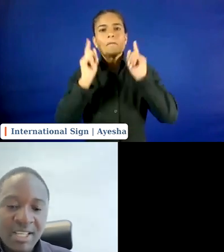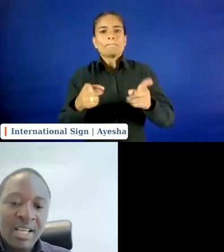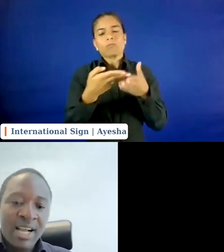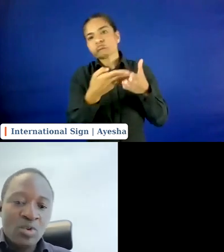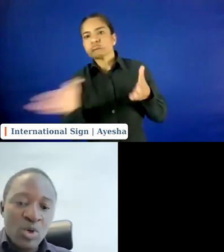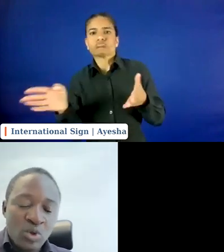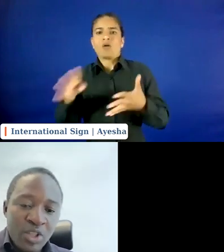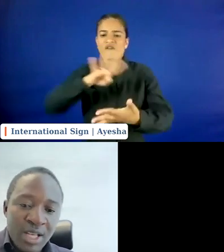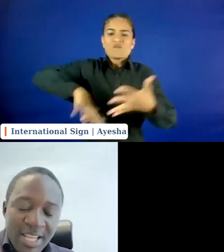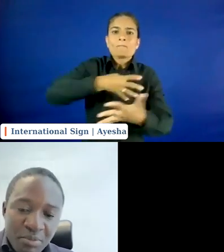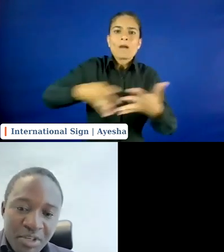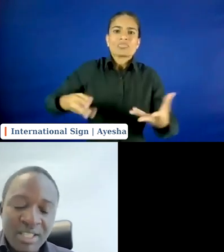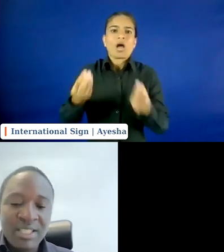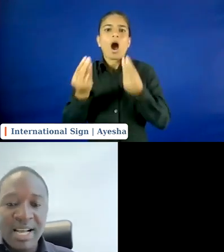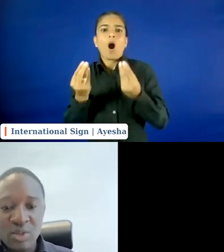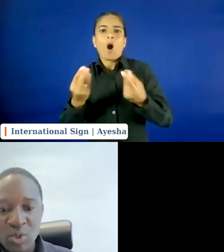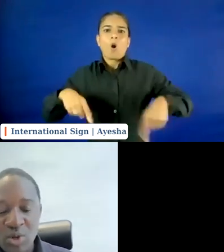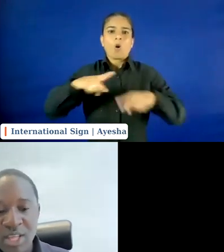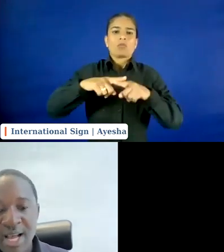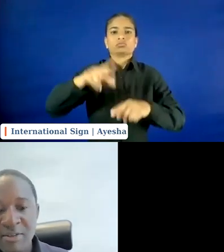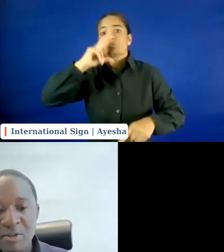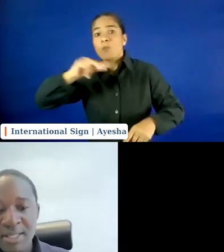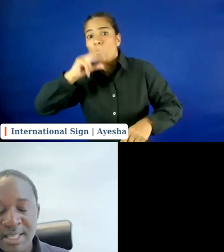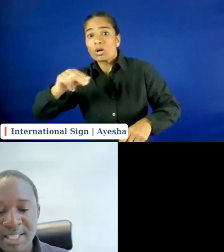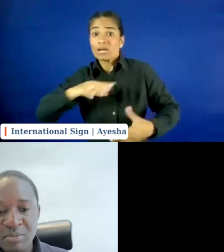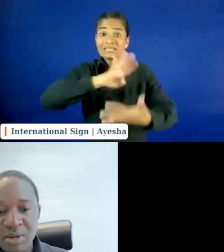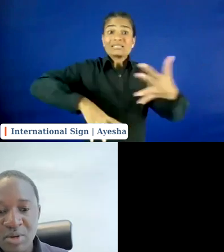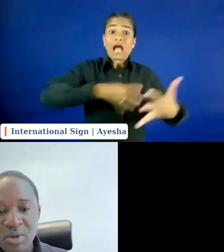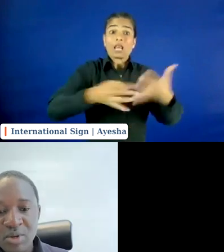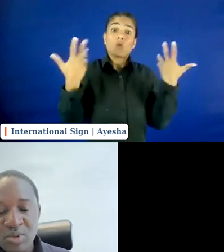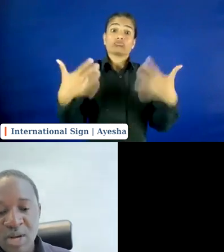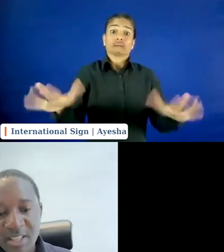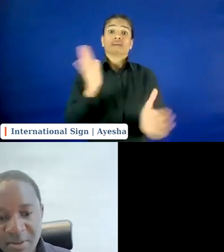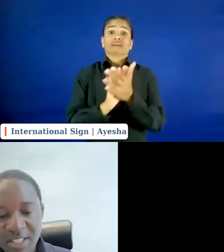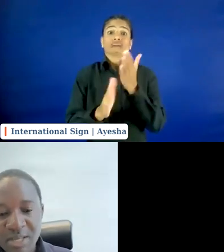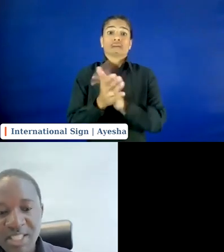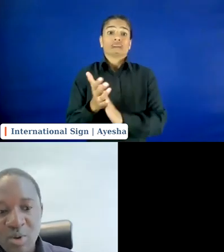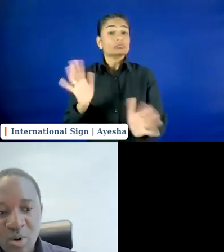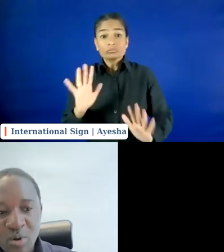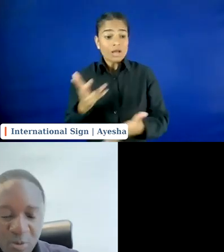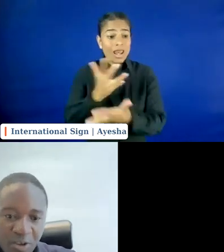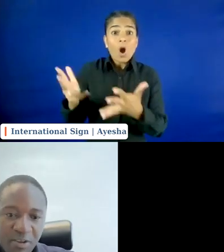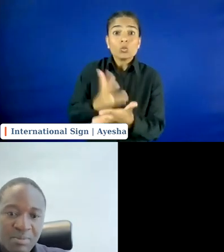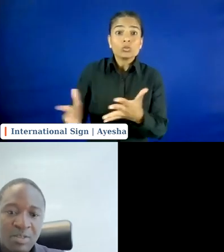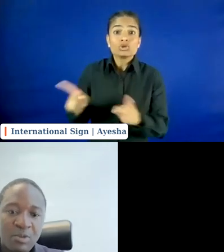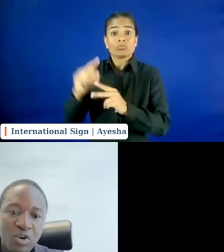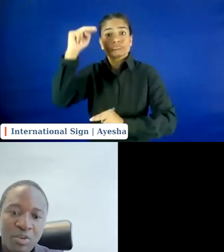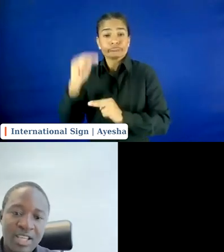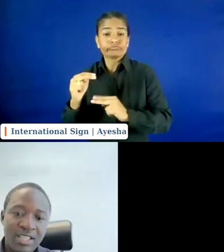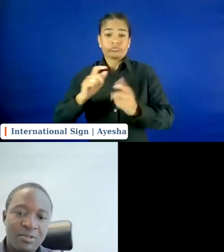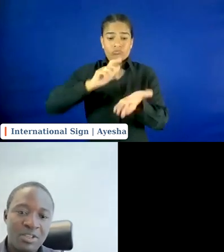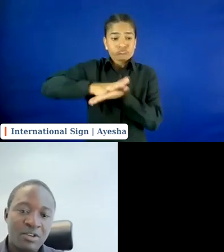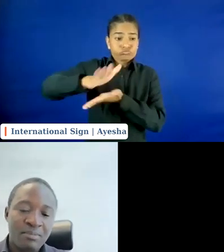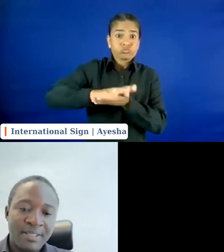simpler version, and also the large print, and also the other formats such as Braille. So an investment, a call for investment